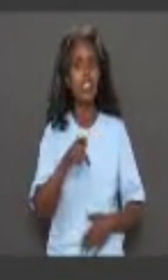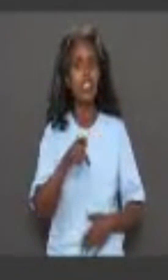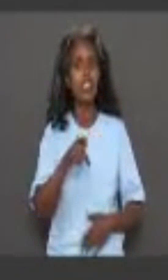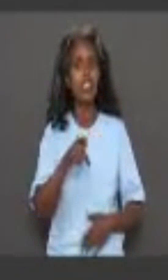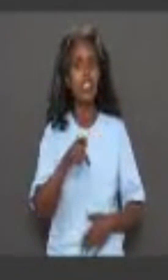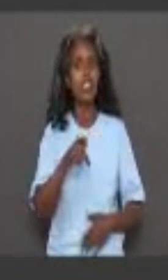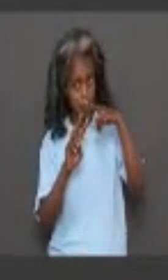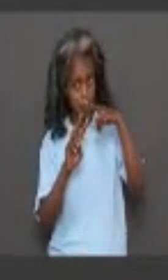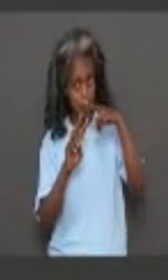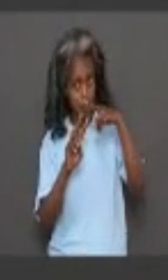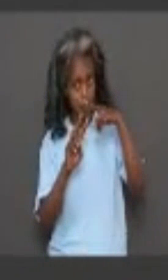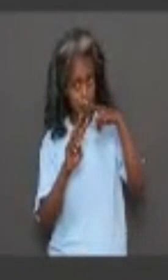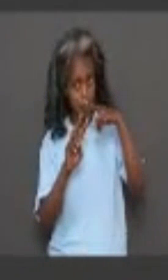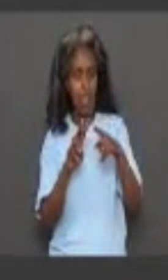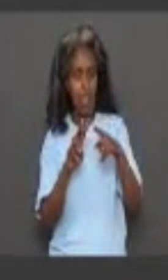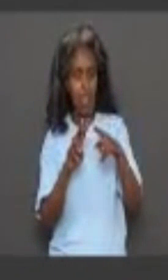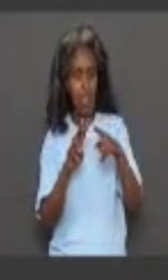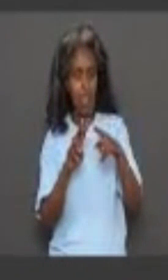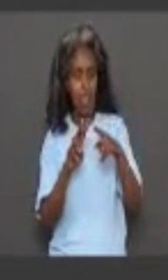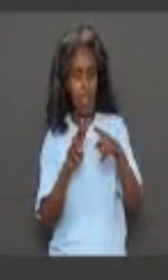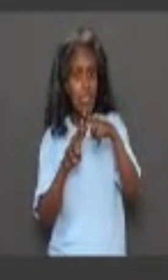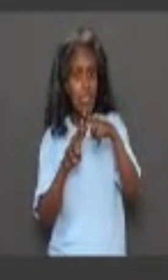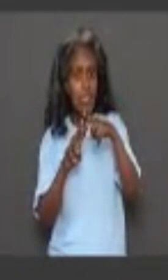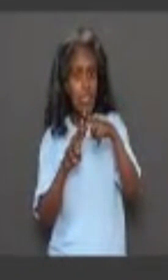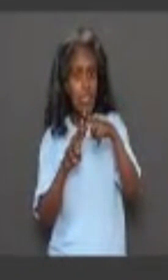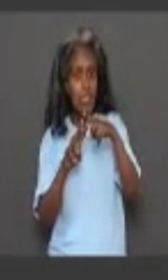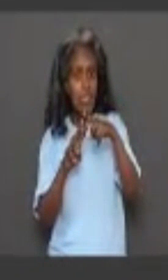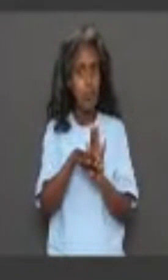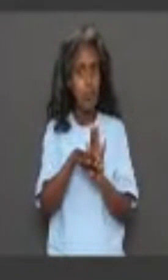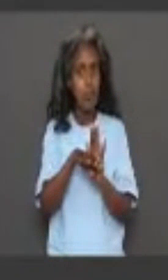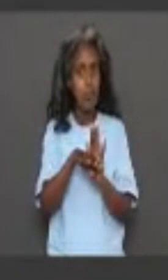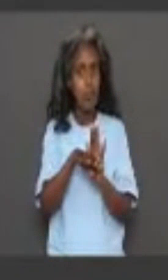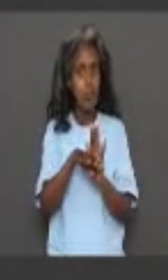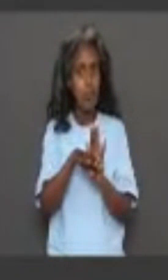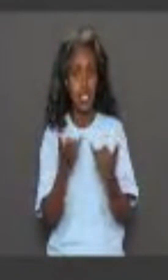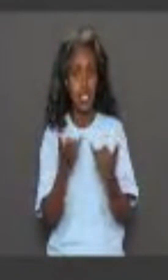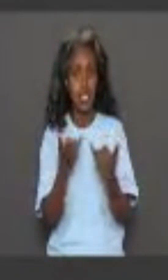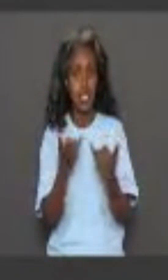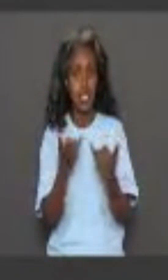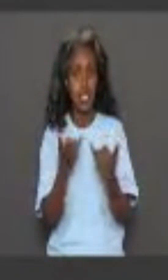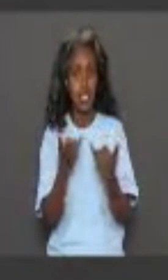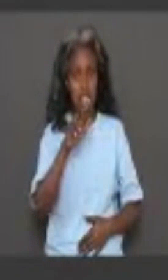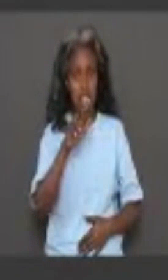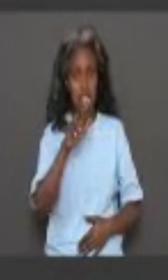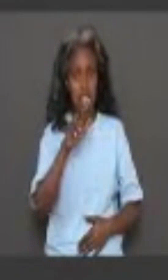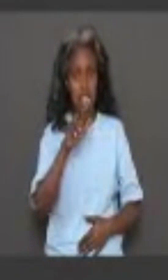Pi is often represented as the fraction 3